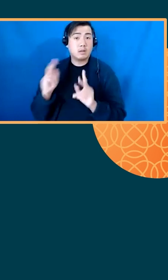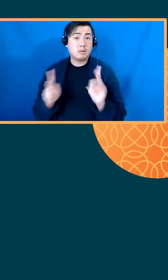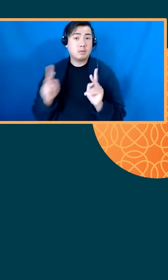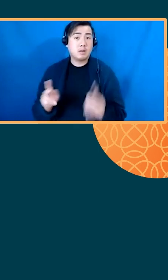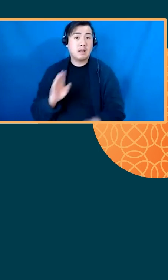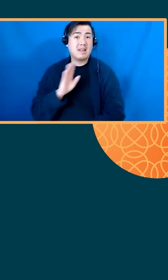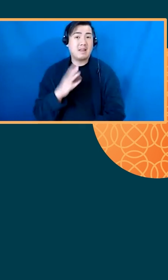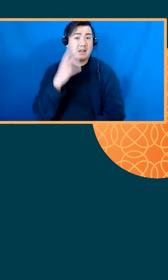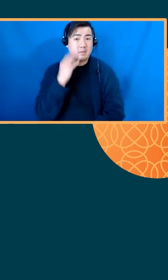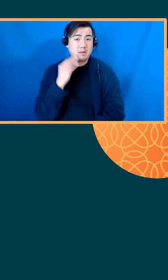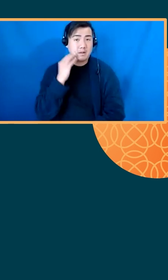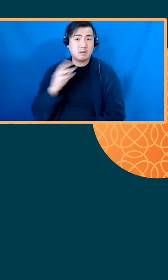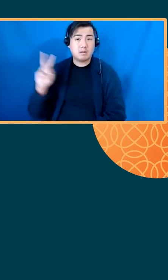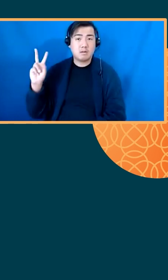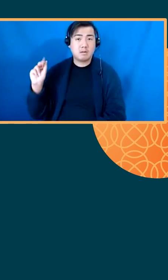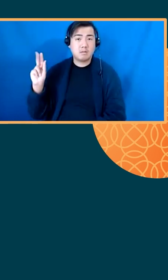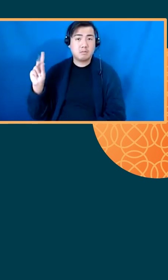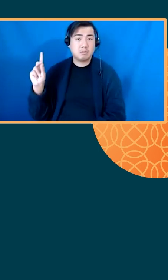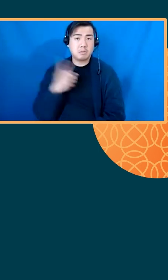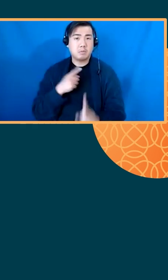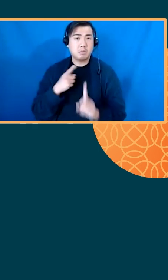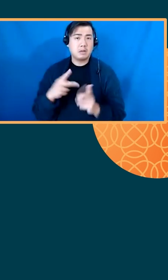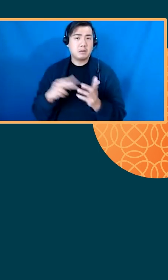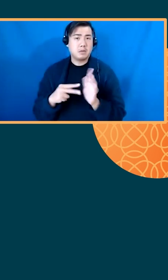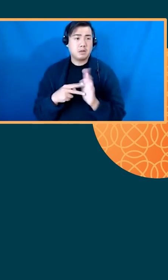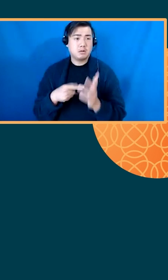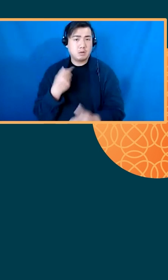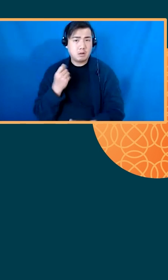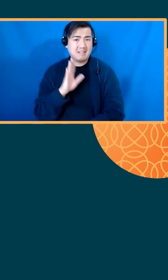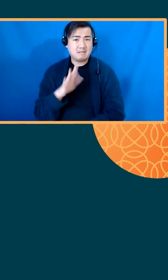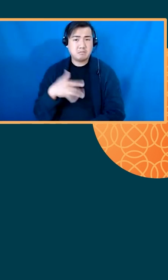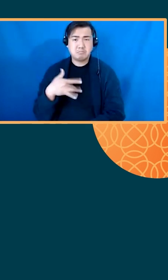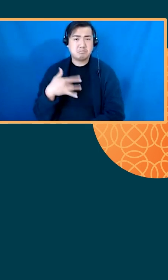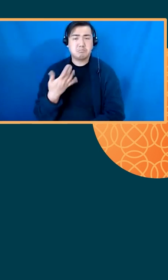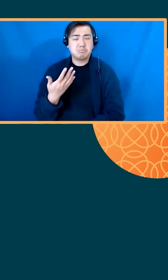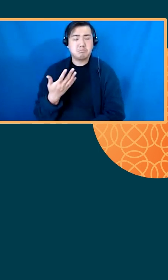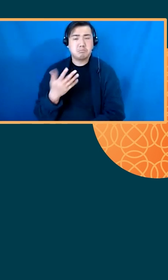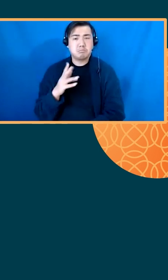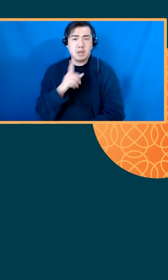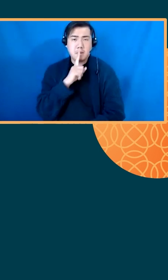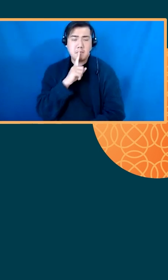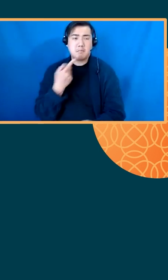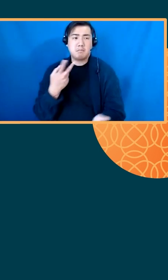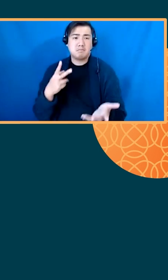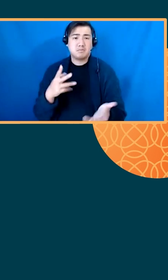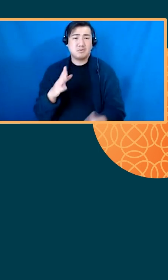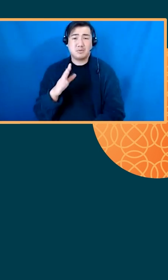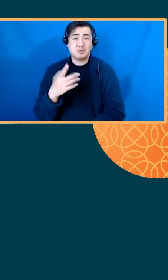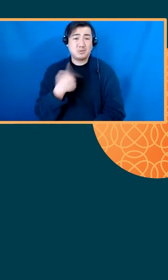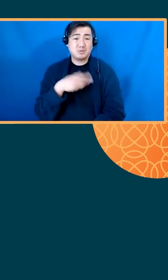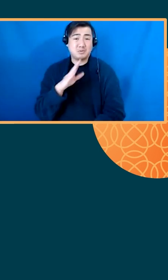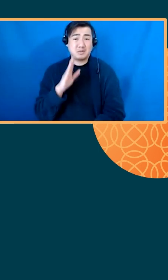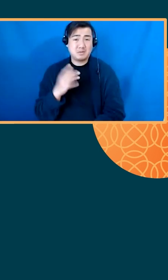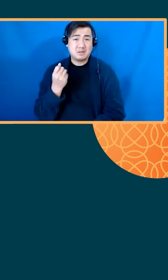right? It's not about understanding feelings. We'll never understand feelings, ours or anybody else's. Not really,